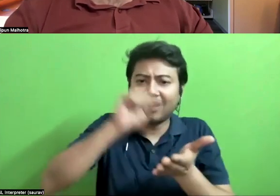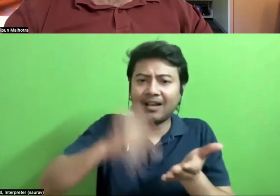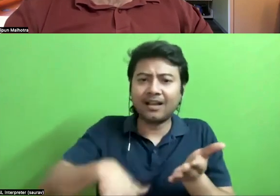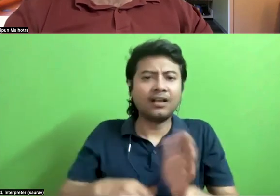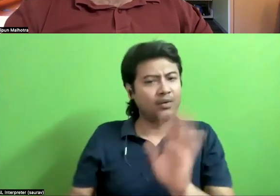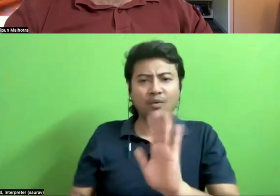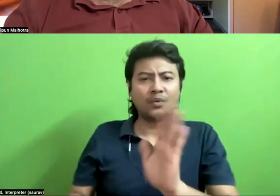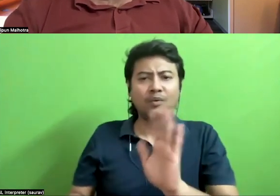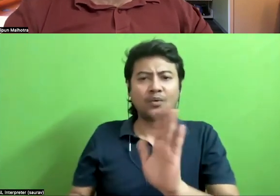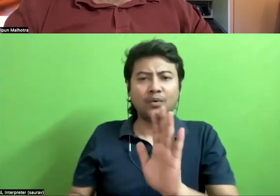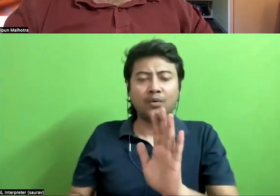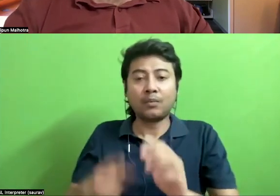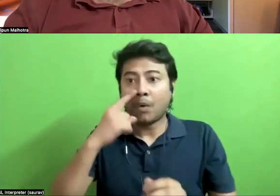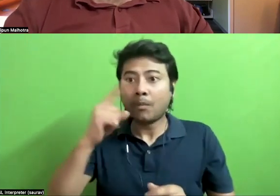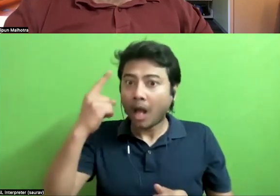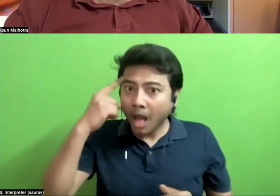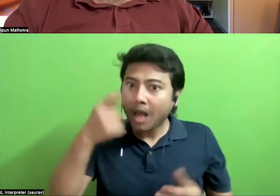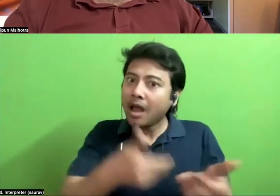of the joys of normal life.